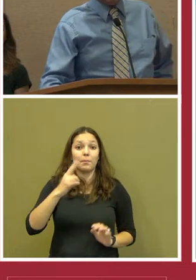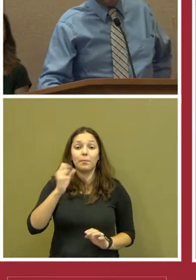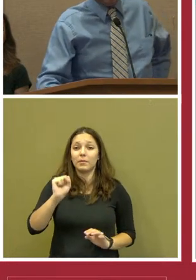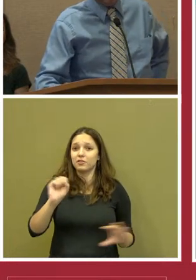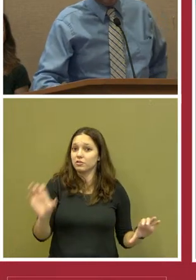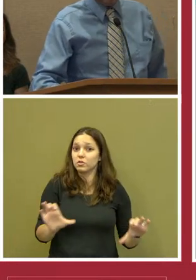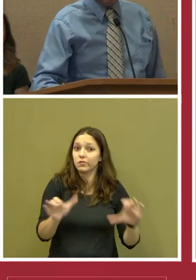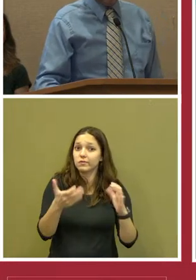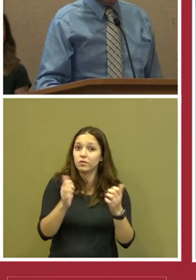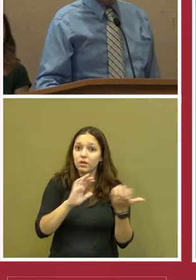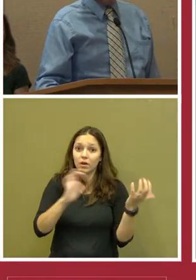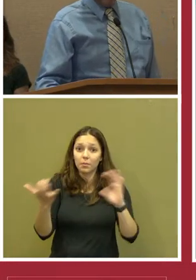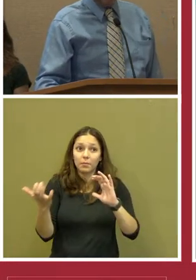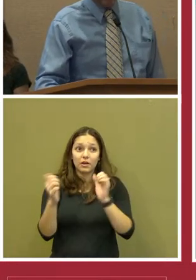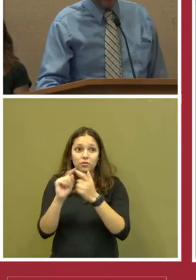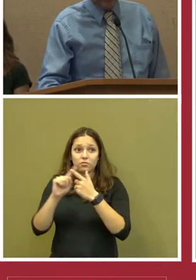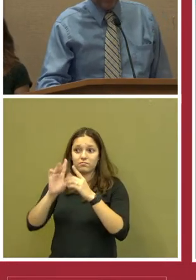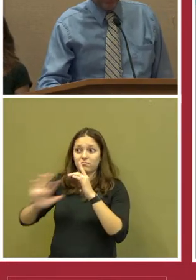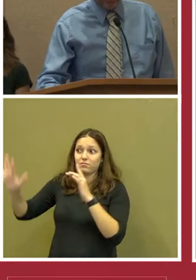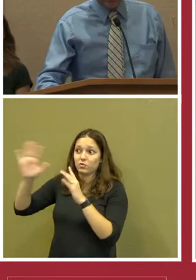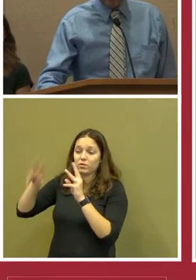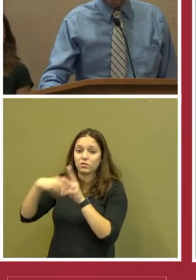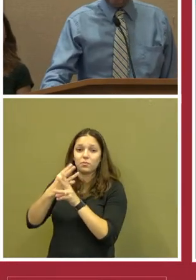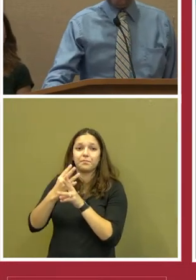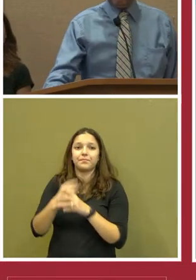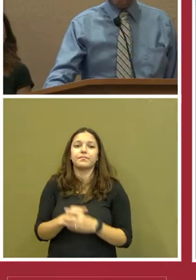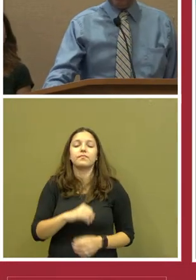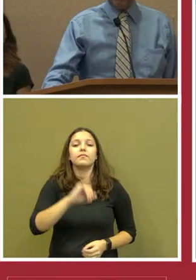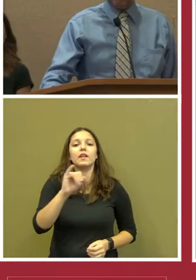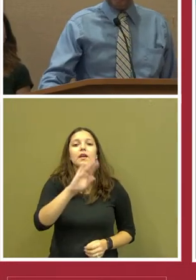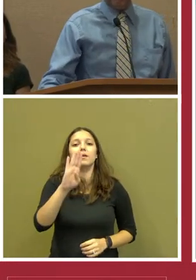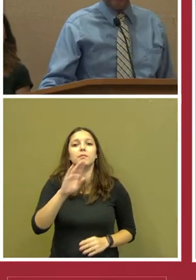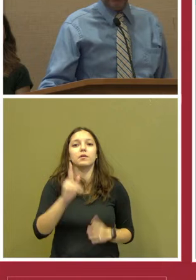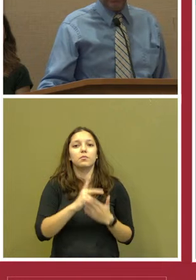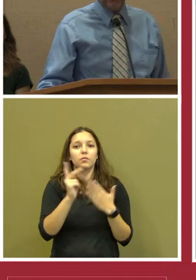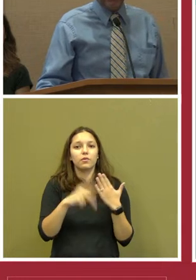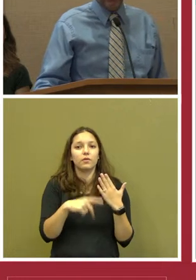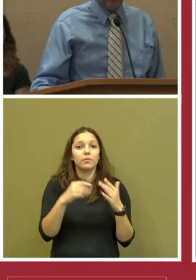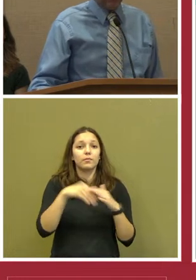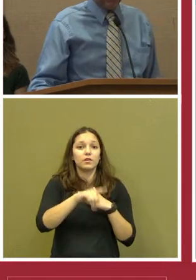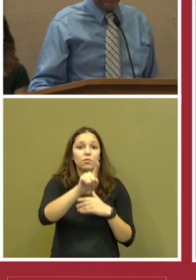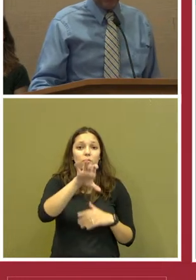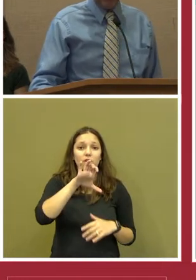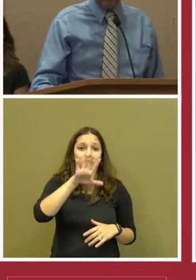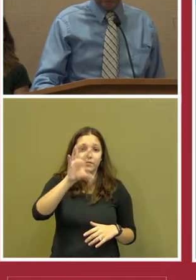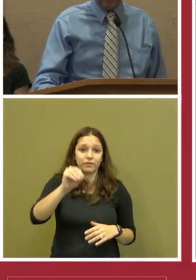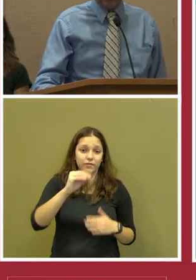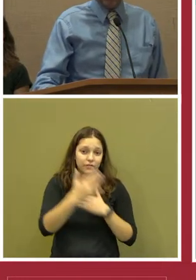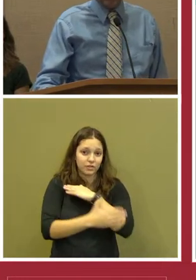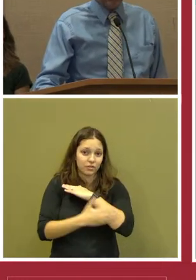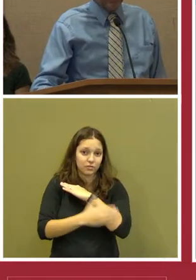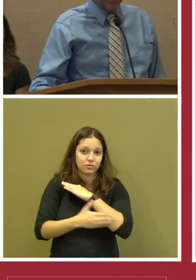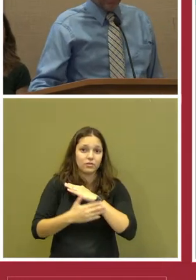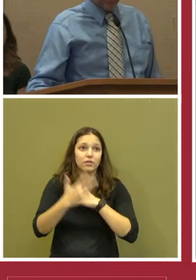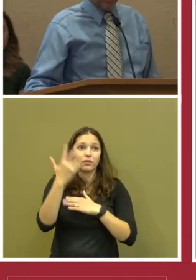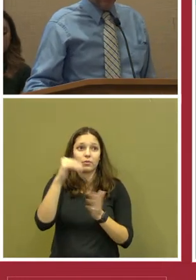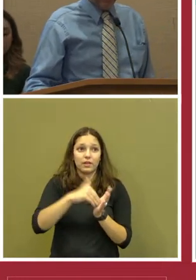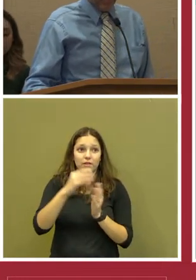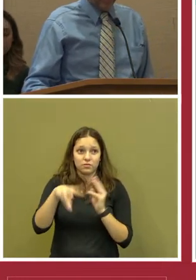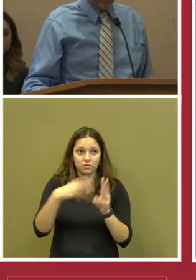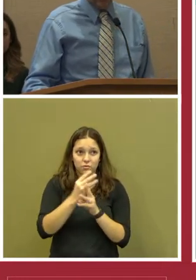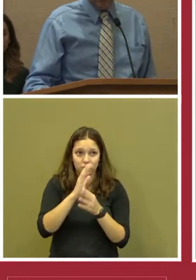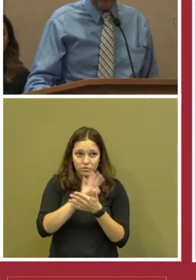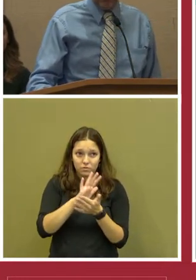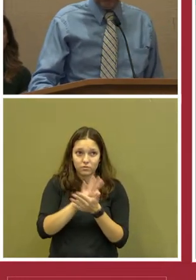we compare ourselves with the rest of the world? The IB program is in 150 countries. There are 3,000 world schools,